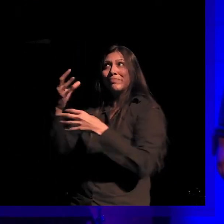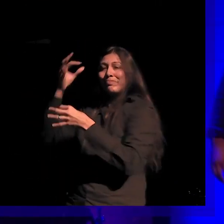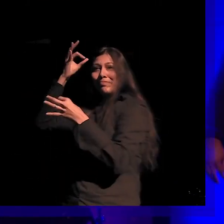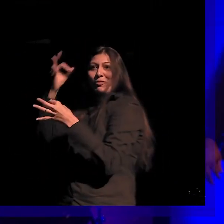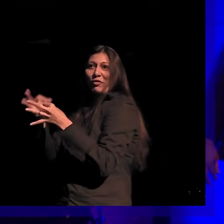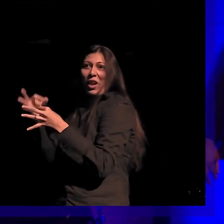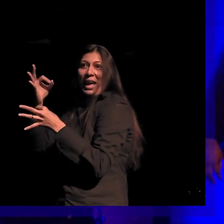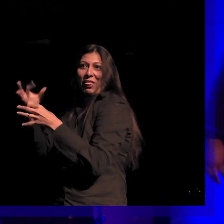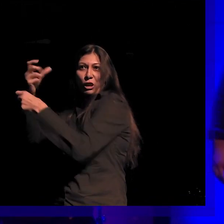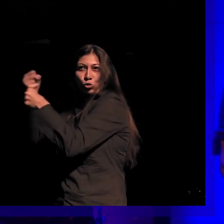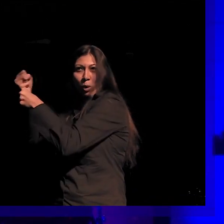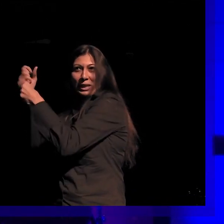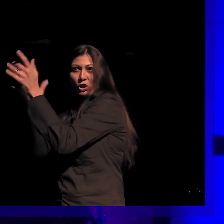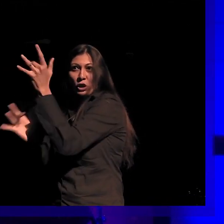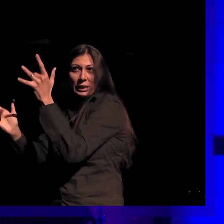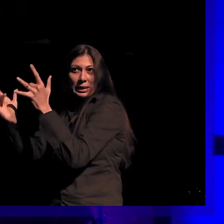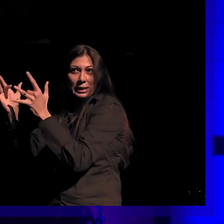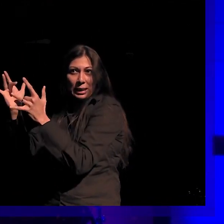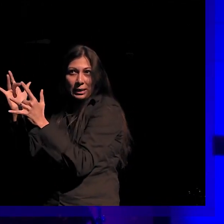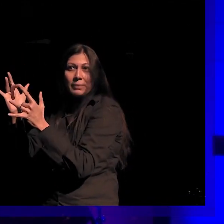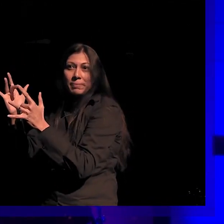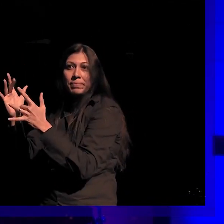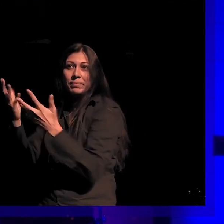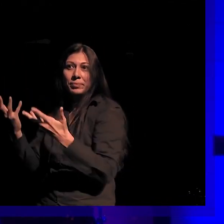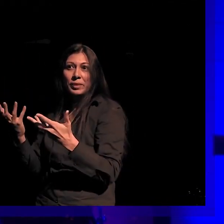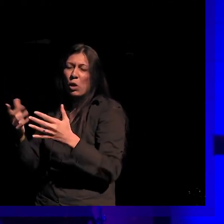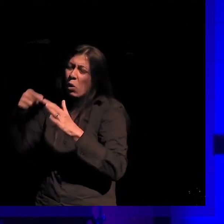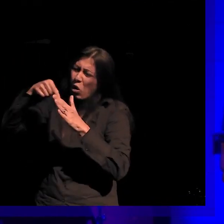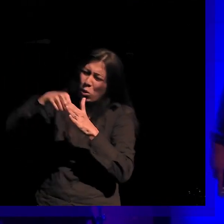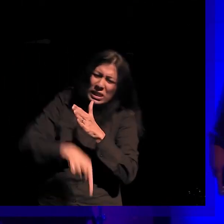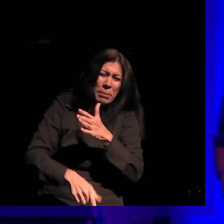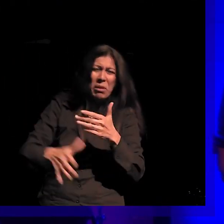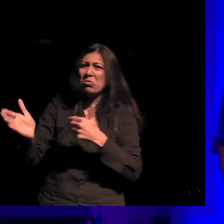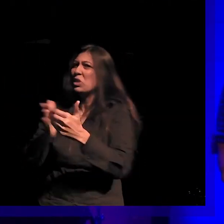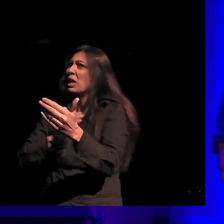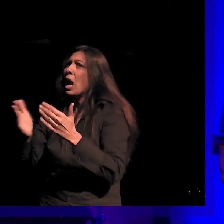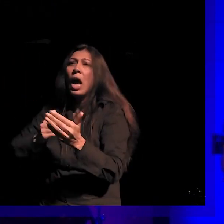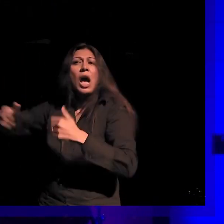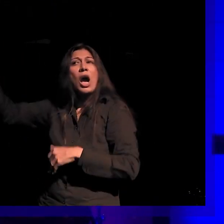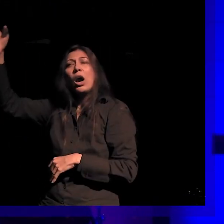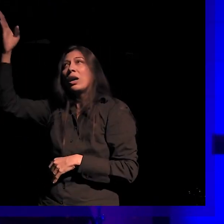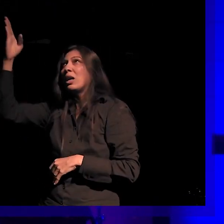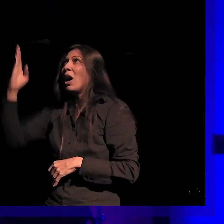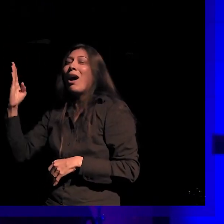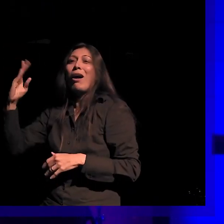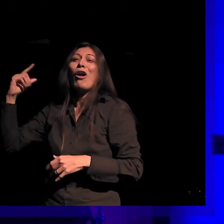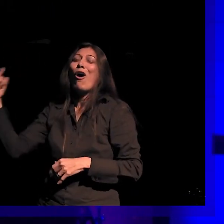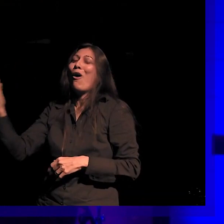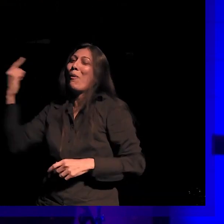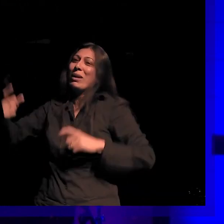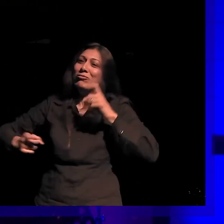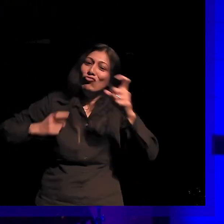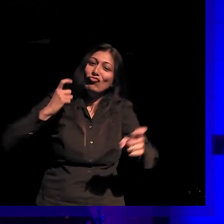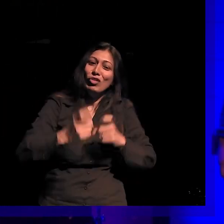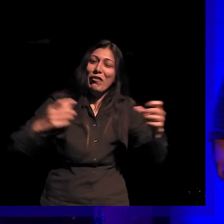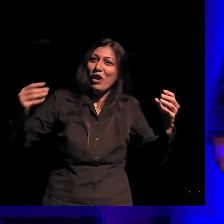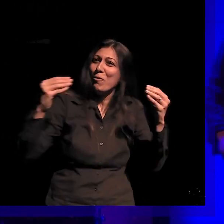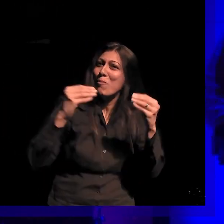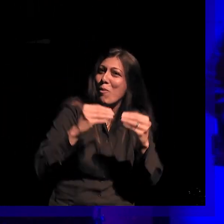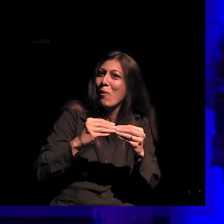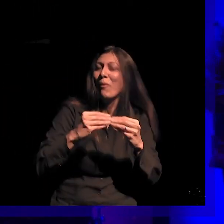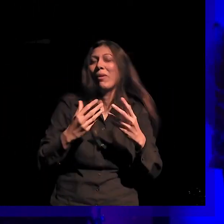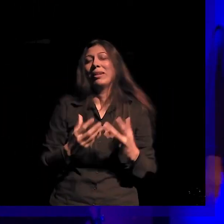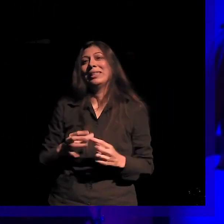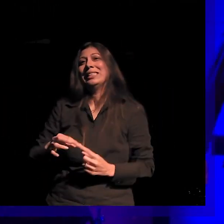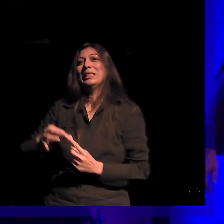turn to somebody and say, I want to know Jesus is my personal Lord and Savior. Do that. If you want to go deeper, whatever. God always likes giving more,